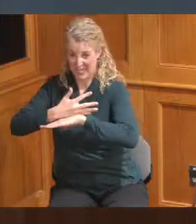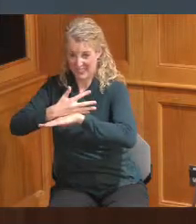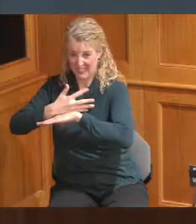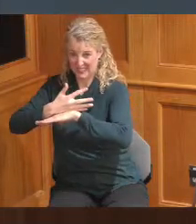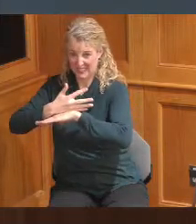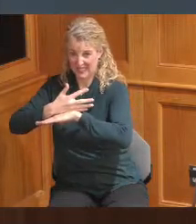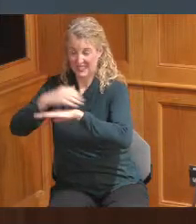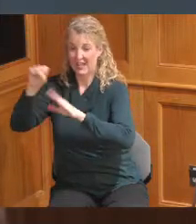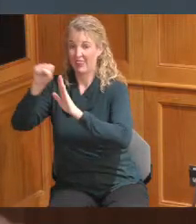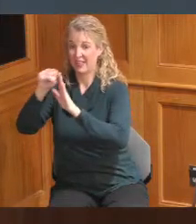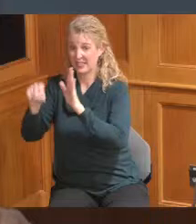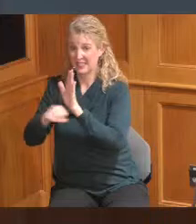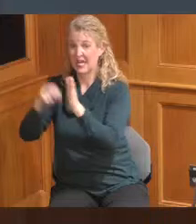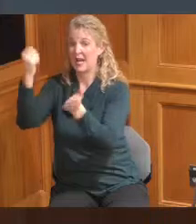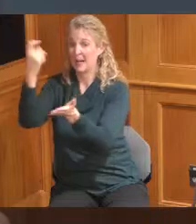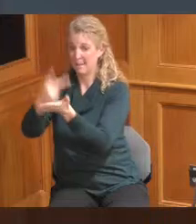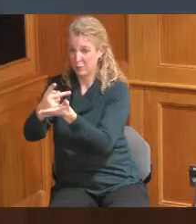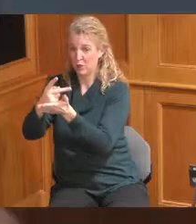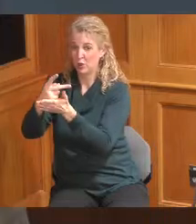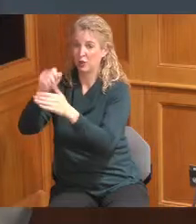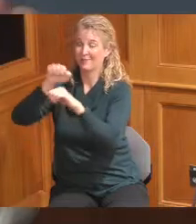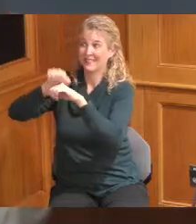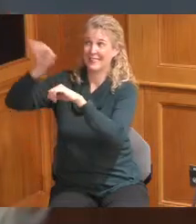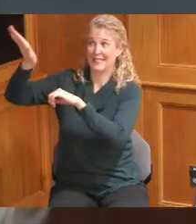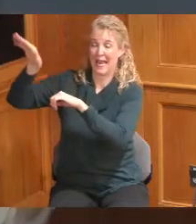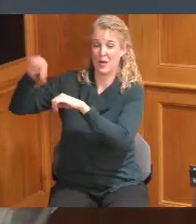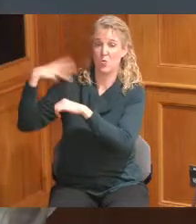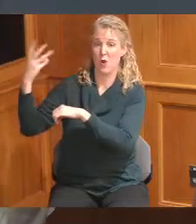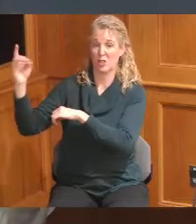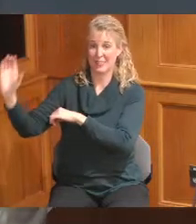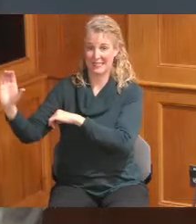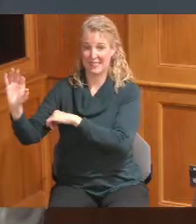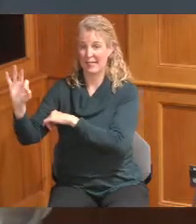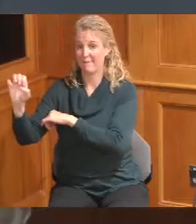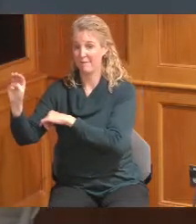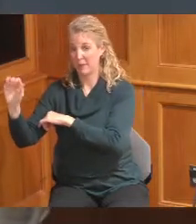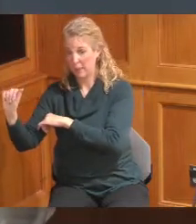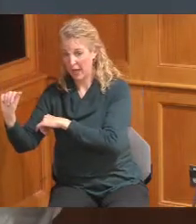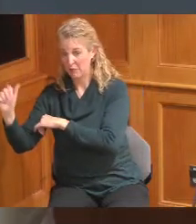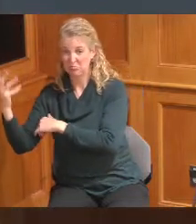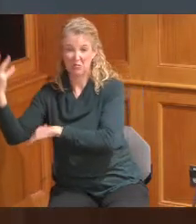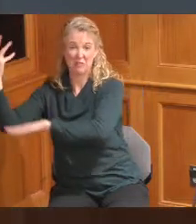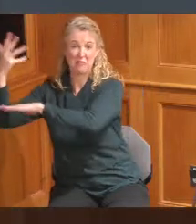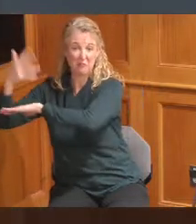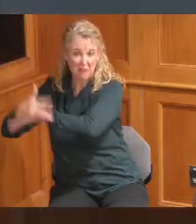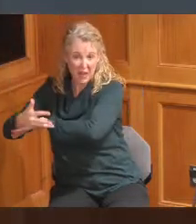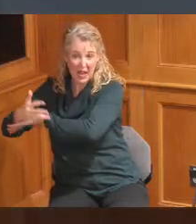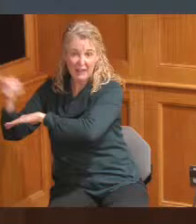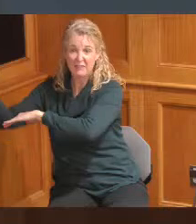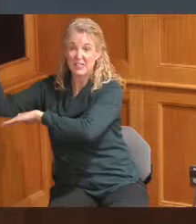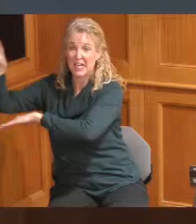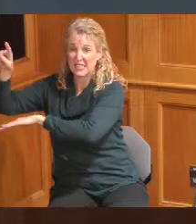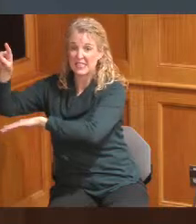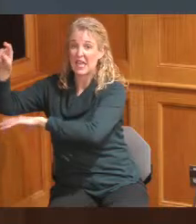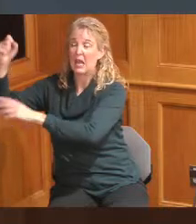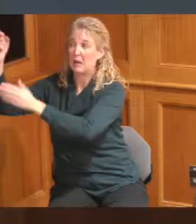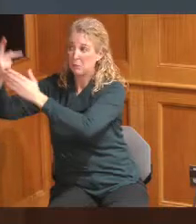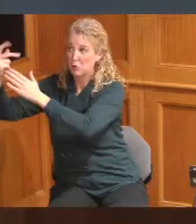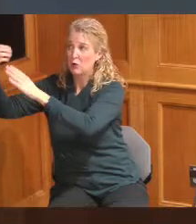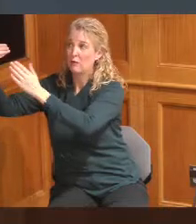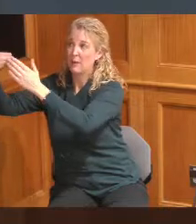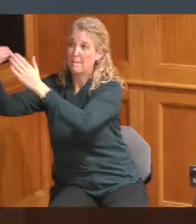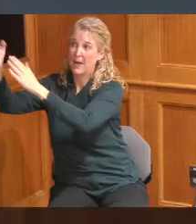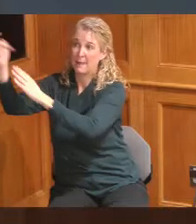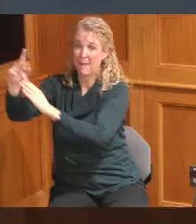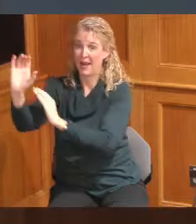the state would get it, the state would put it in the system, everything's okay, they would send it to FEMA. Take about 5 days for FEMA to release the funds back to the state.